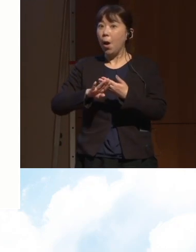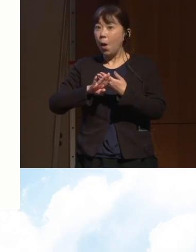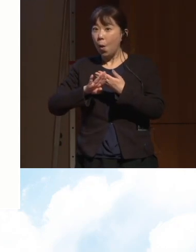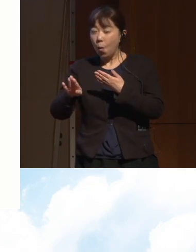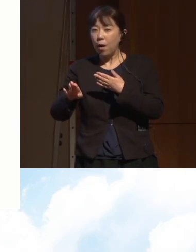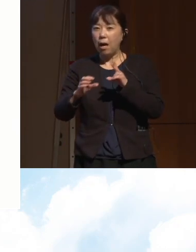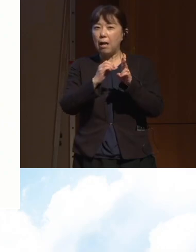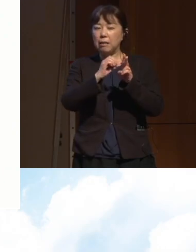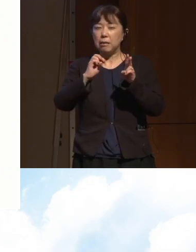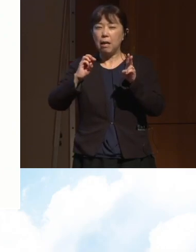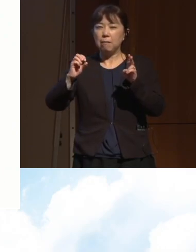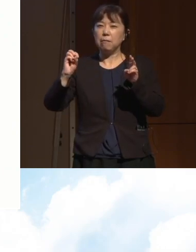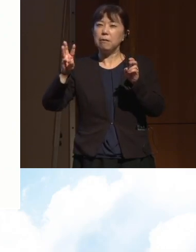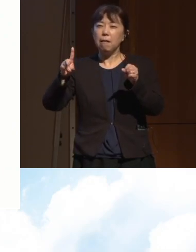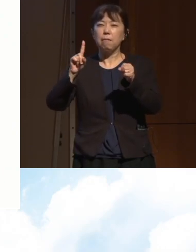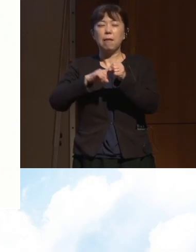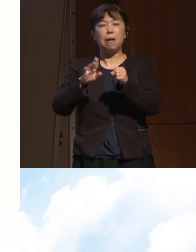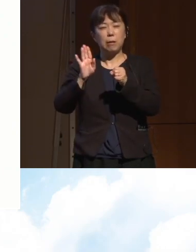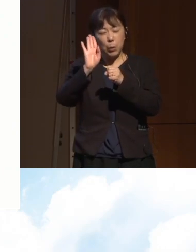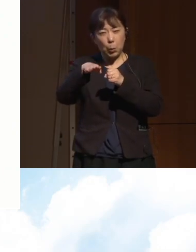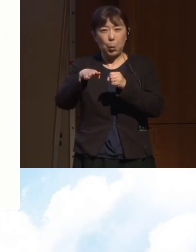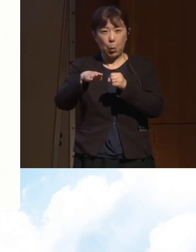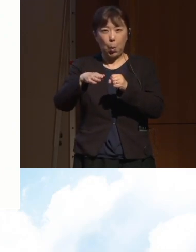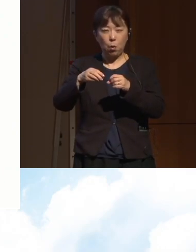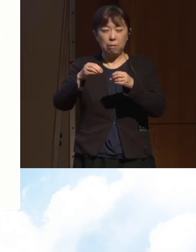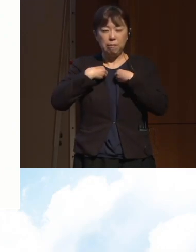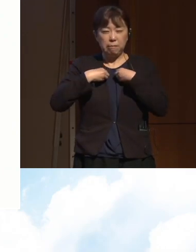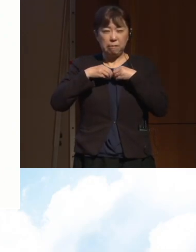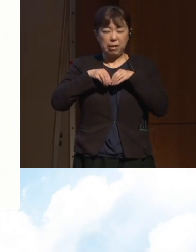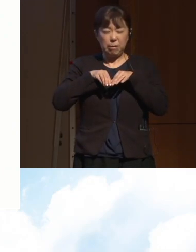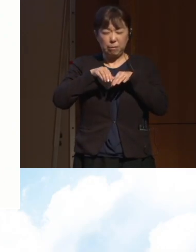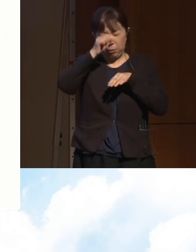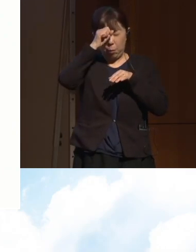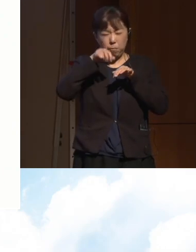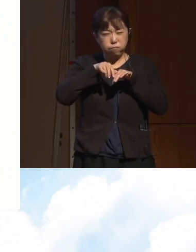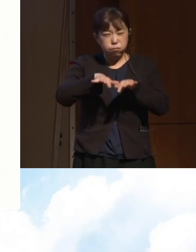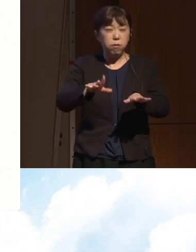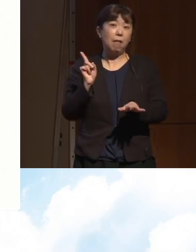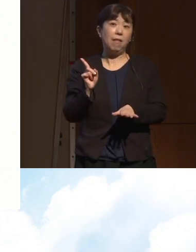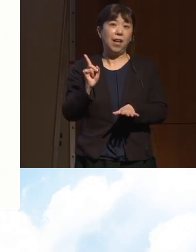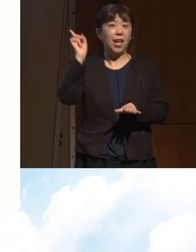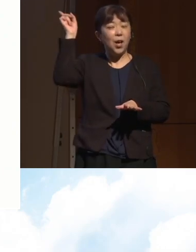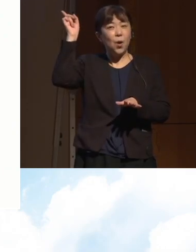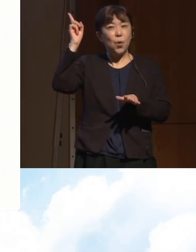it's hard to even take in this graph. So the red